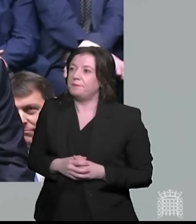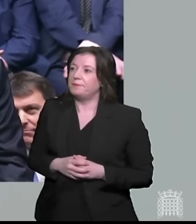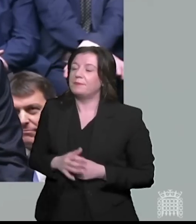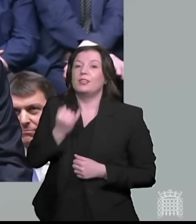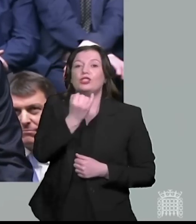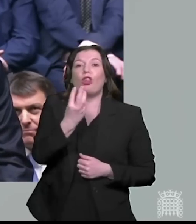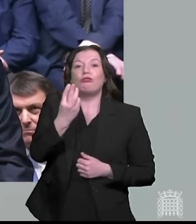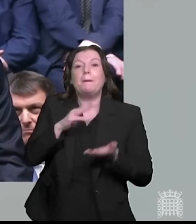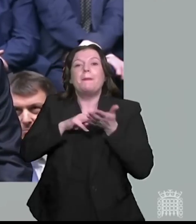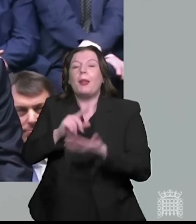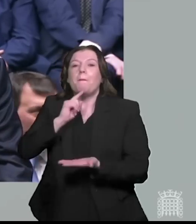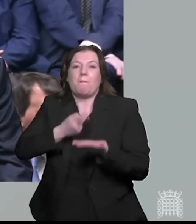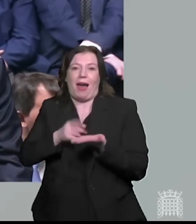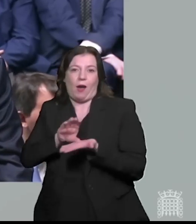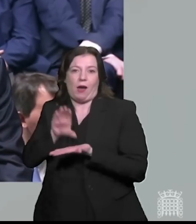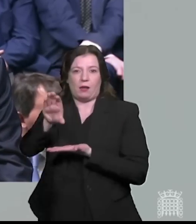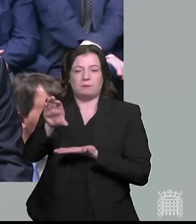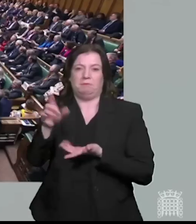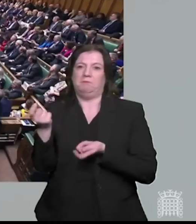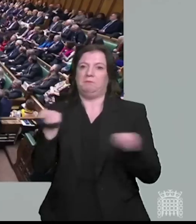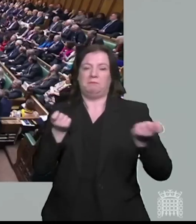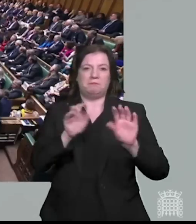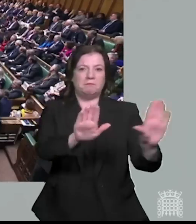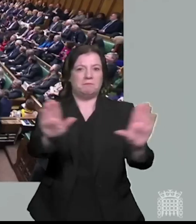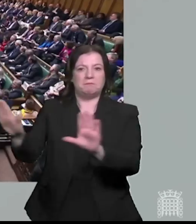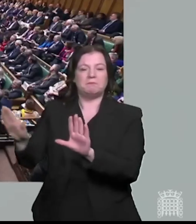£63 million fund. Order!